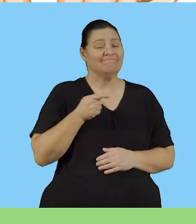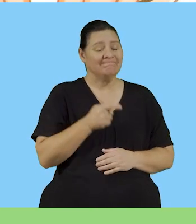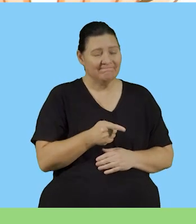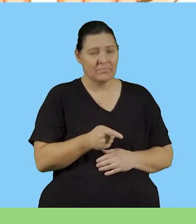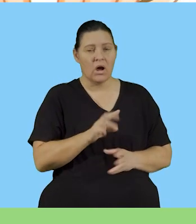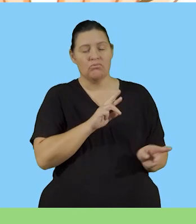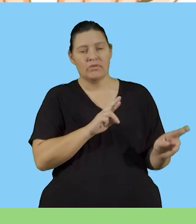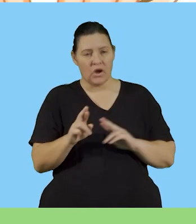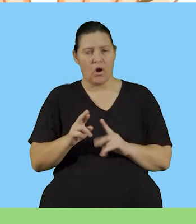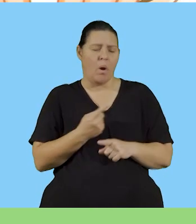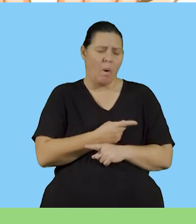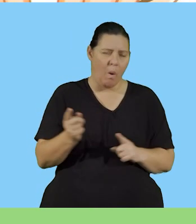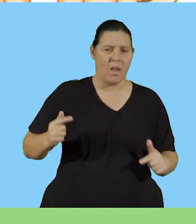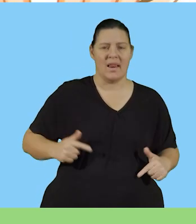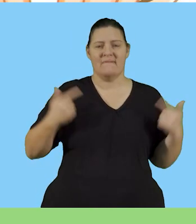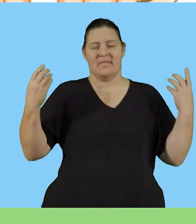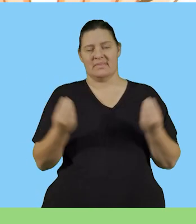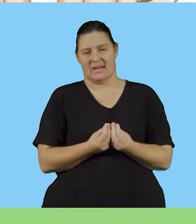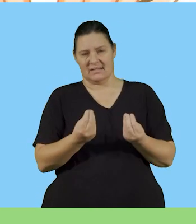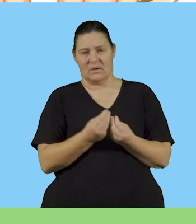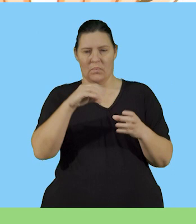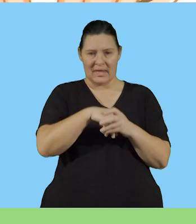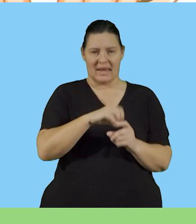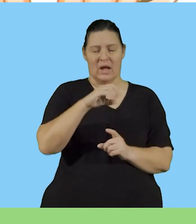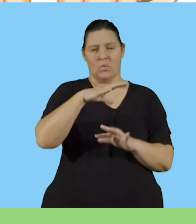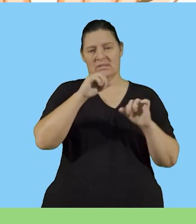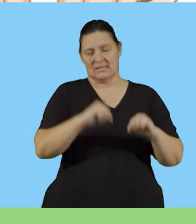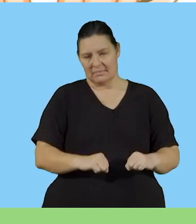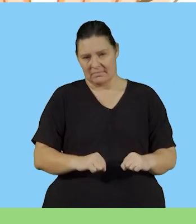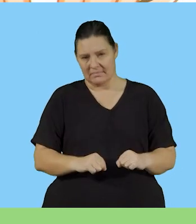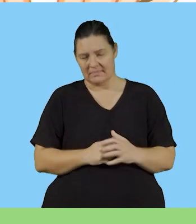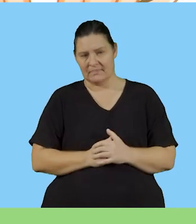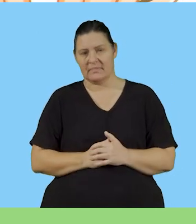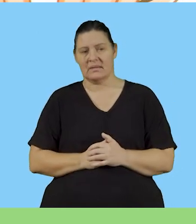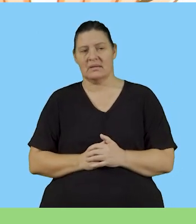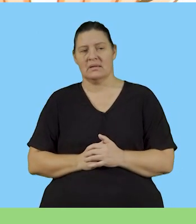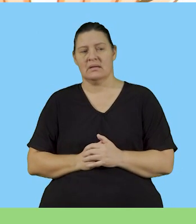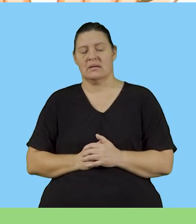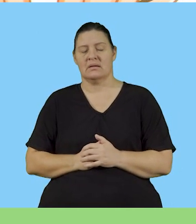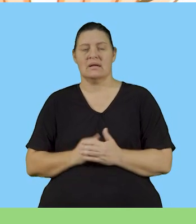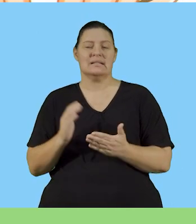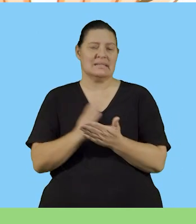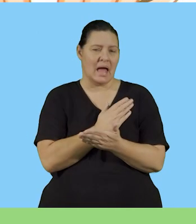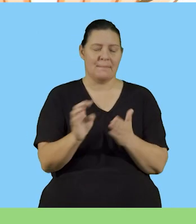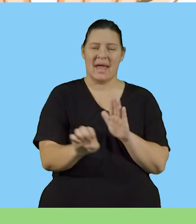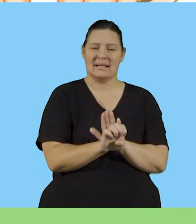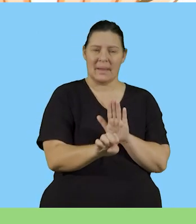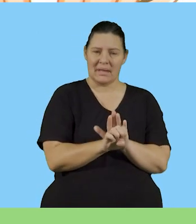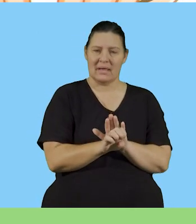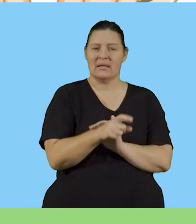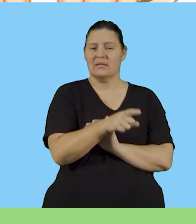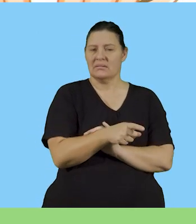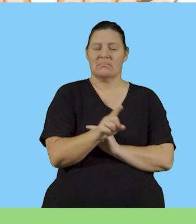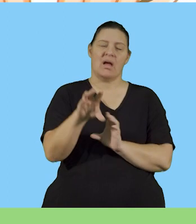Biotic factors refer to all the living organisms in the ecosystems, like I've just alluded. Some examples of